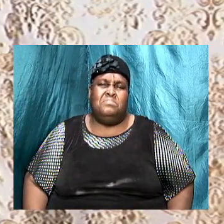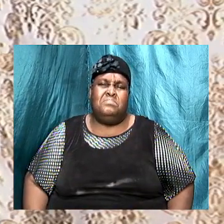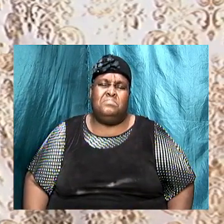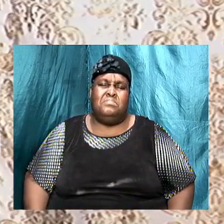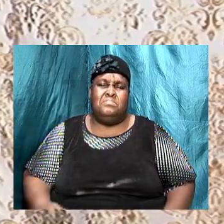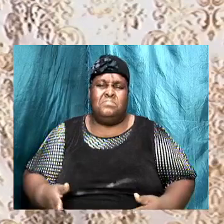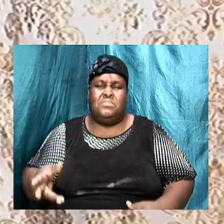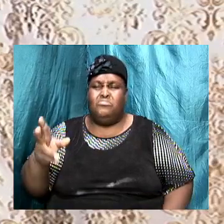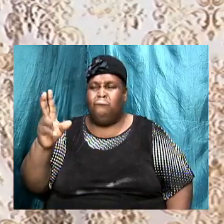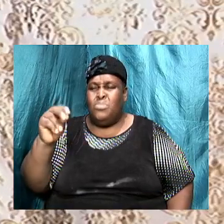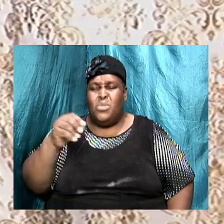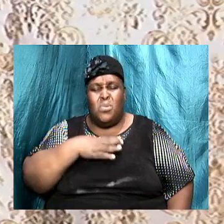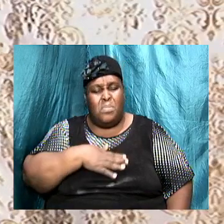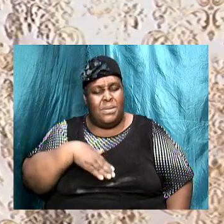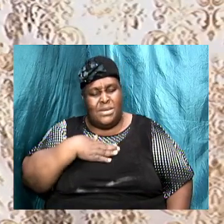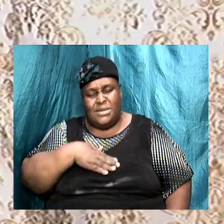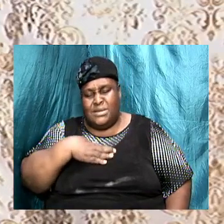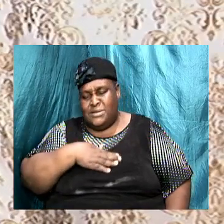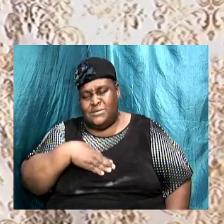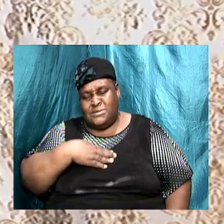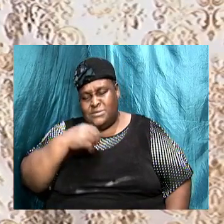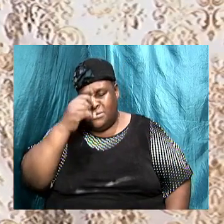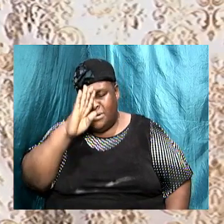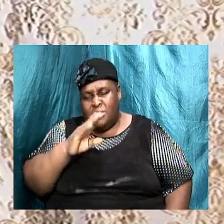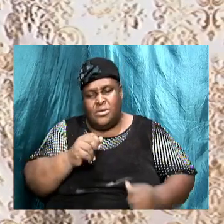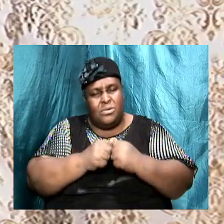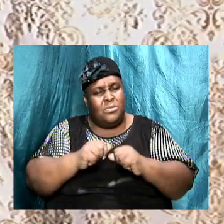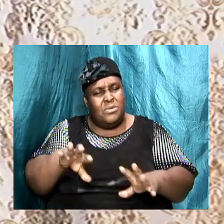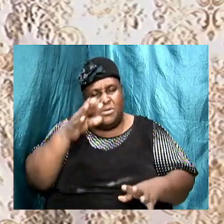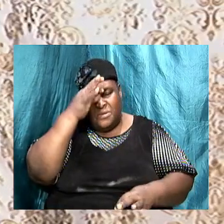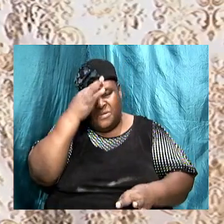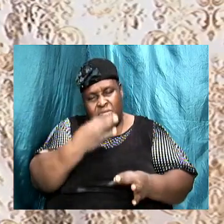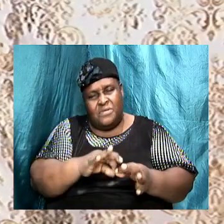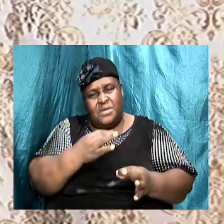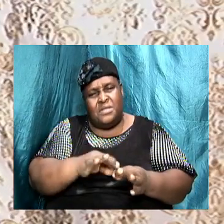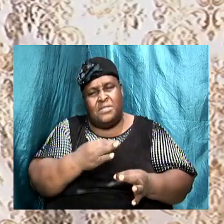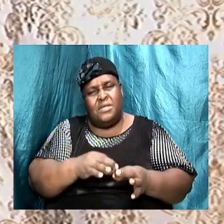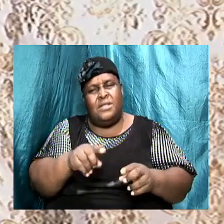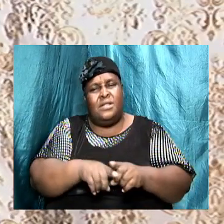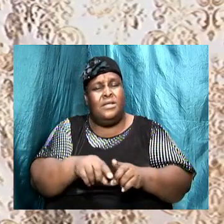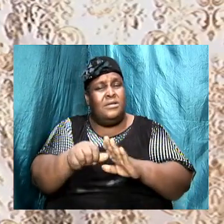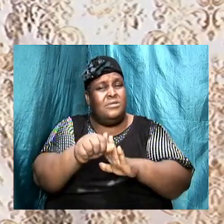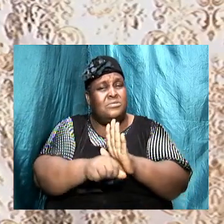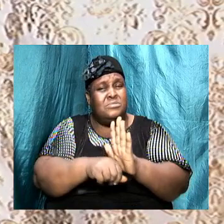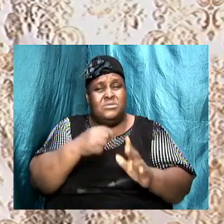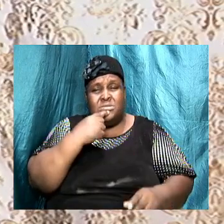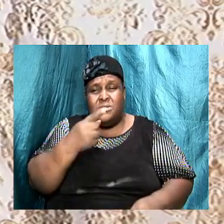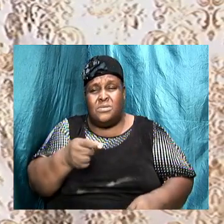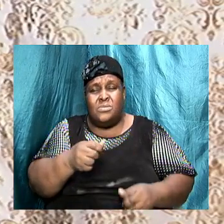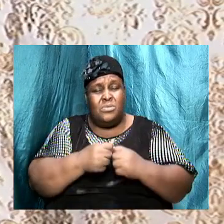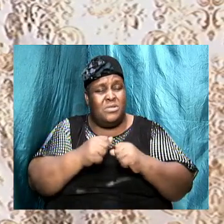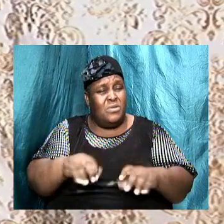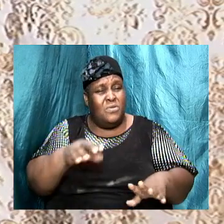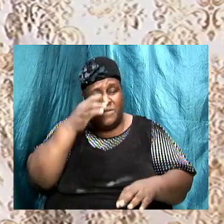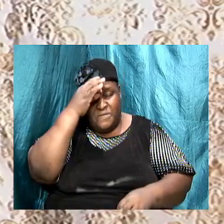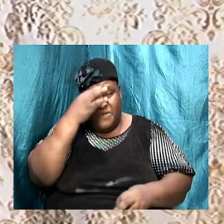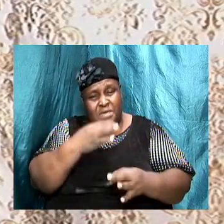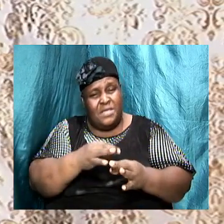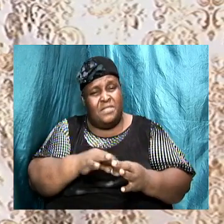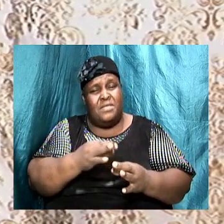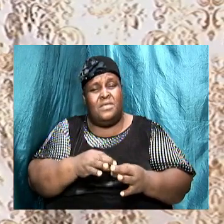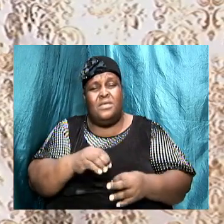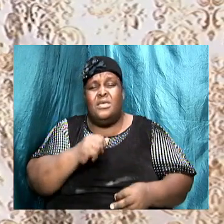there is no pleasing God without faith. Like the scripture says, without faith, it